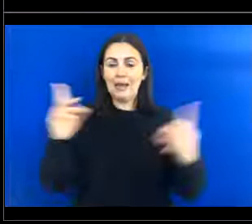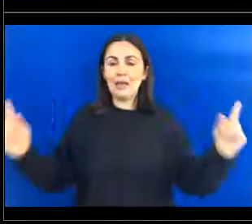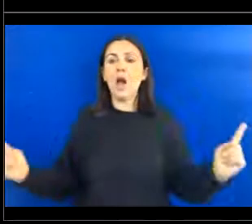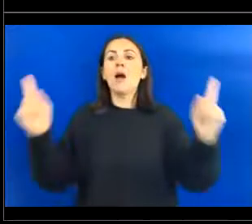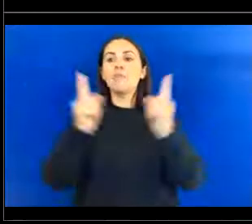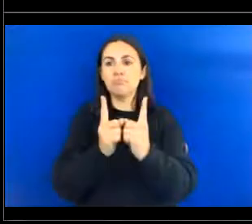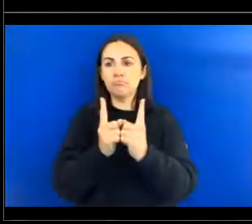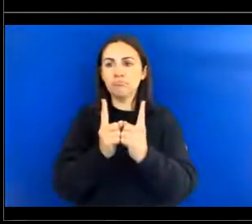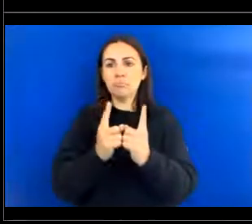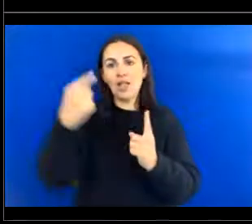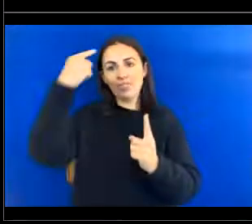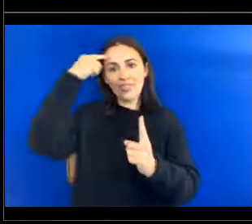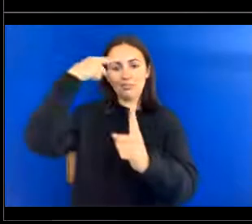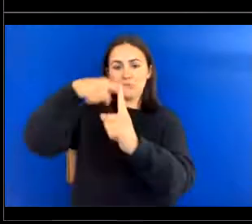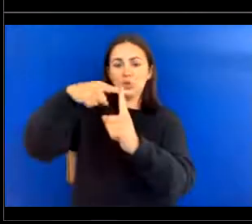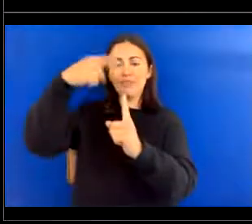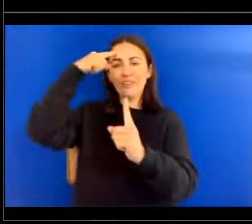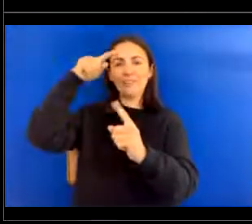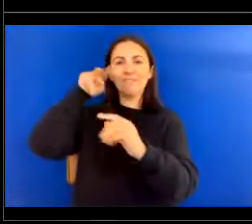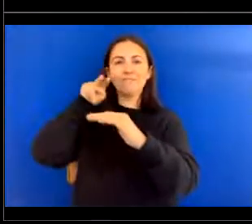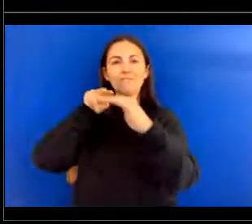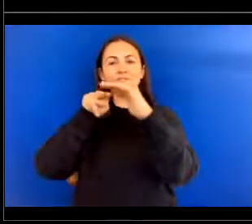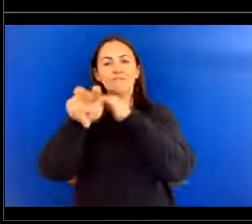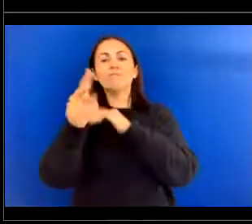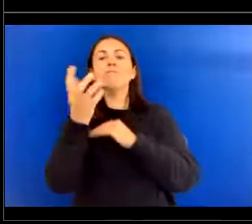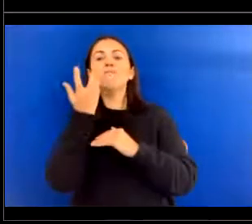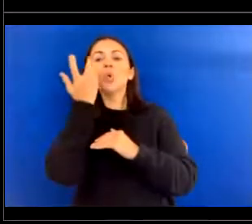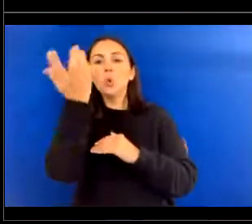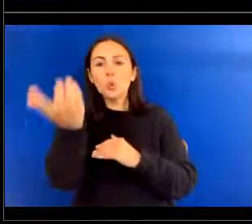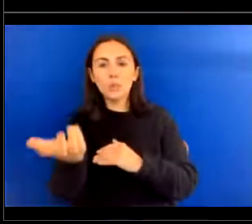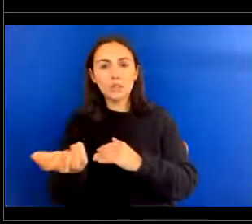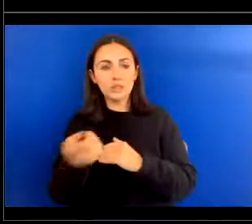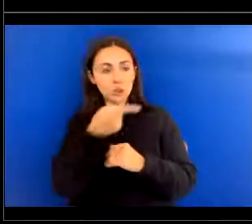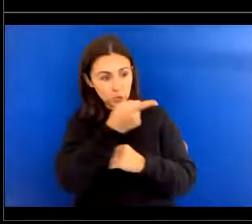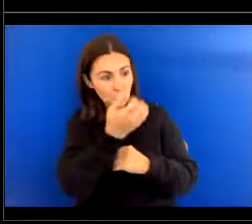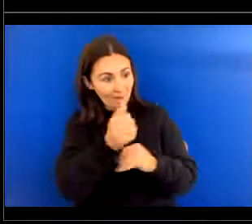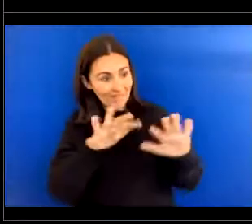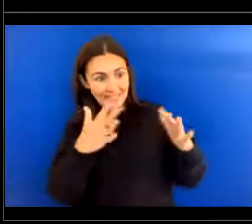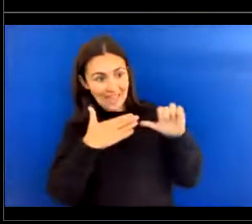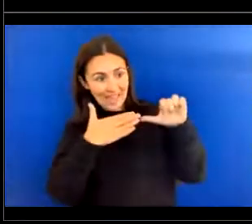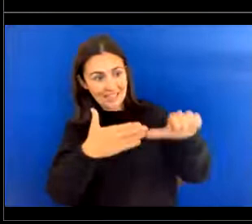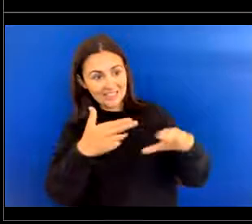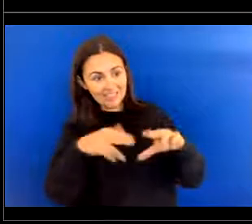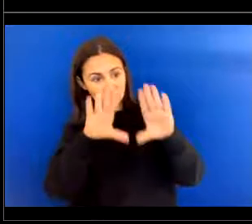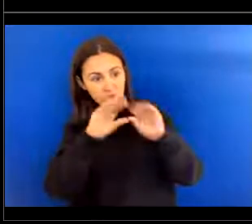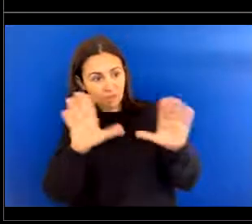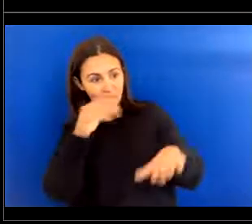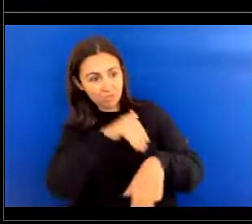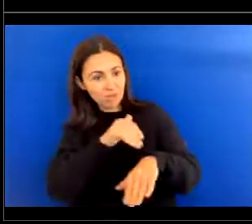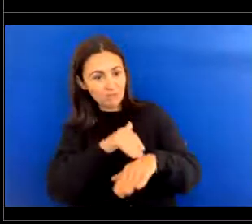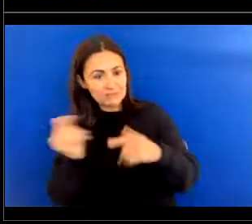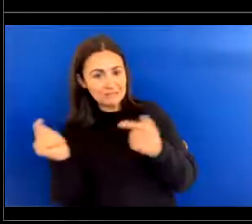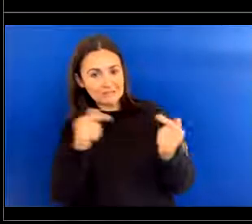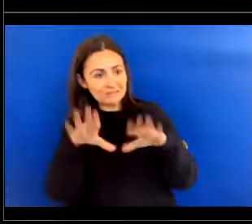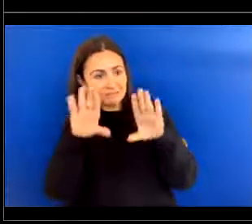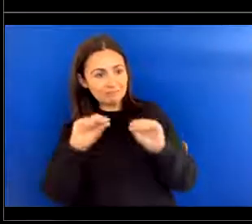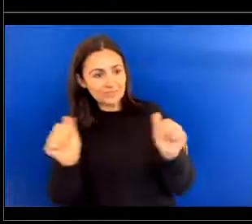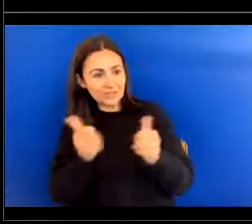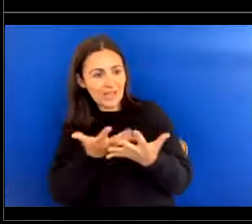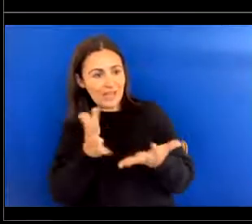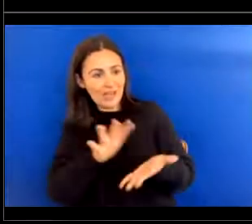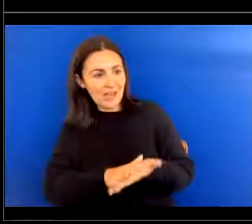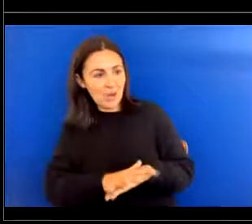What suggestions, what outcomes can you put on the table to try and resolve this dispute? Now, as a mediator, I'm